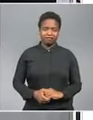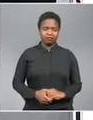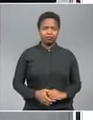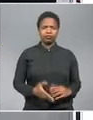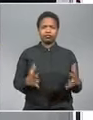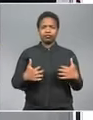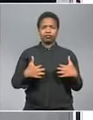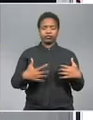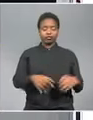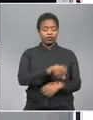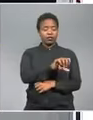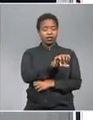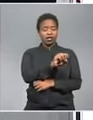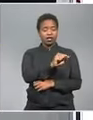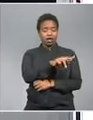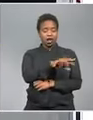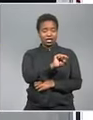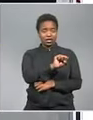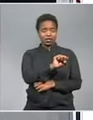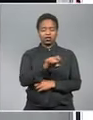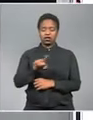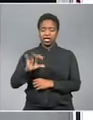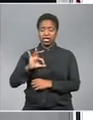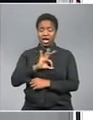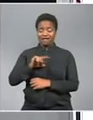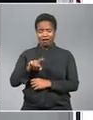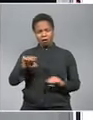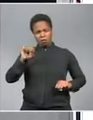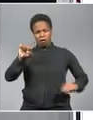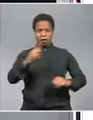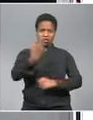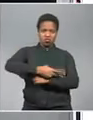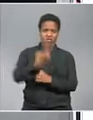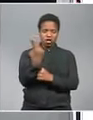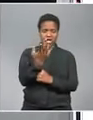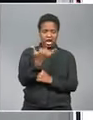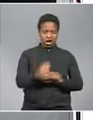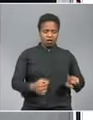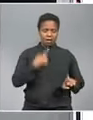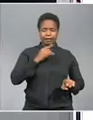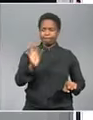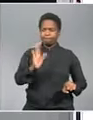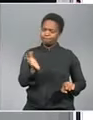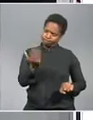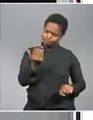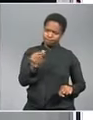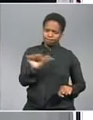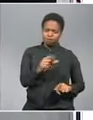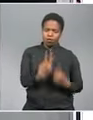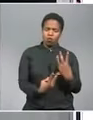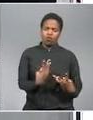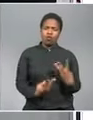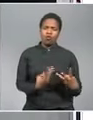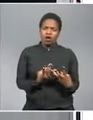right, we start with this, though. A two-day strike has forced SARS back to the negotiating table. The revenue collector is urging workers to return to their